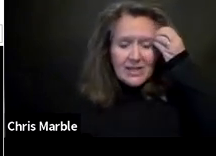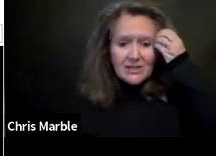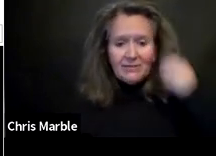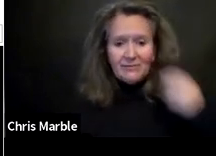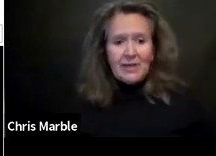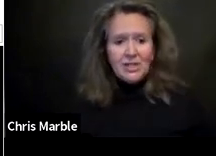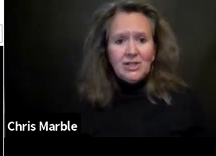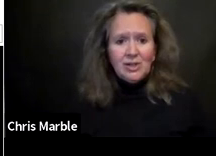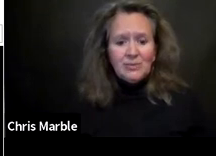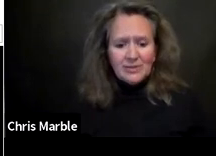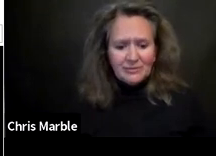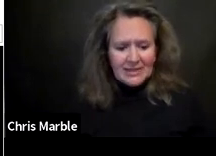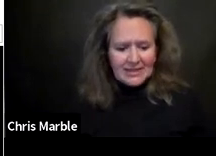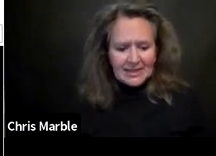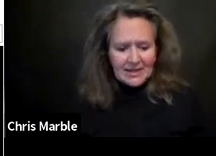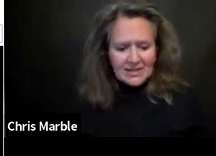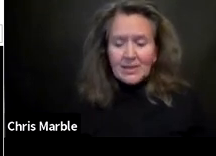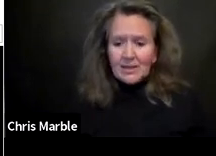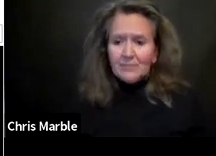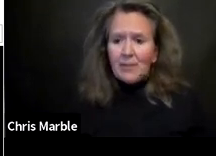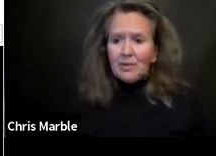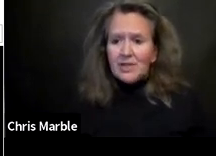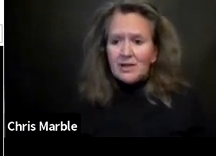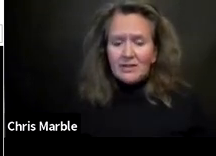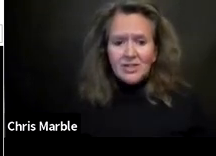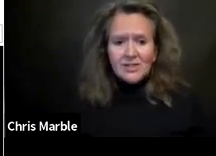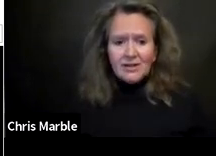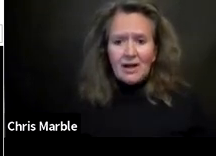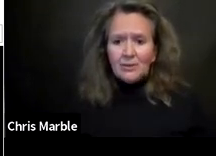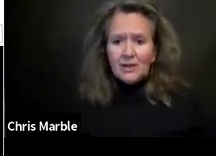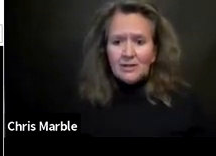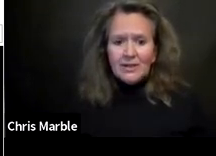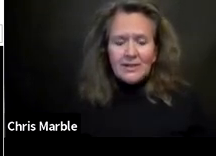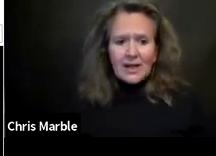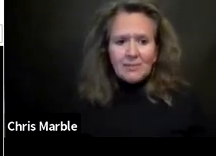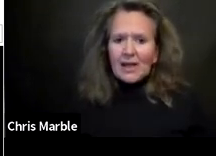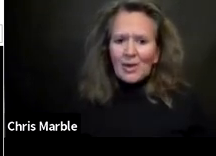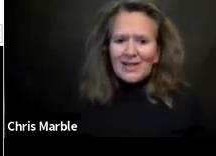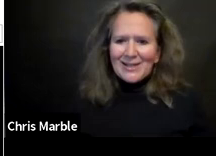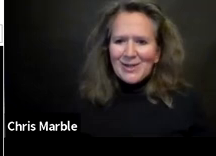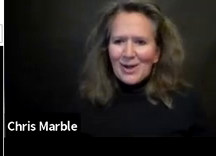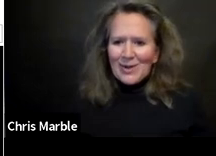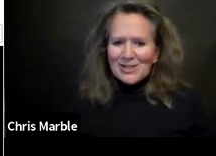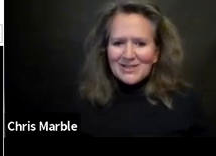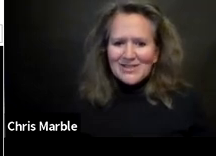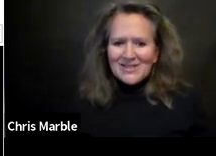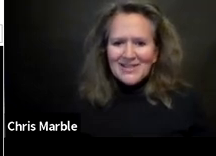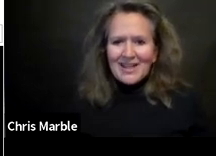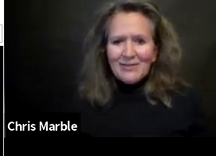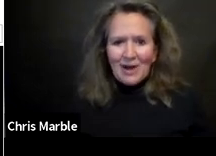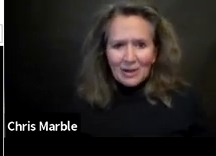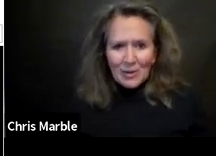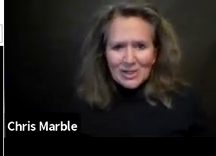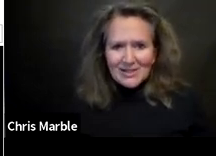a good base of information in terms of some of the popular technologies that are out there. I know I didn't answer all questions,